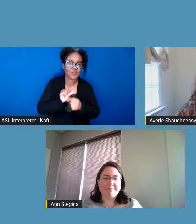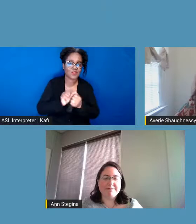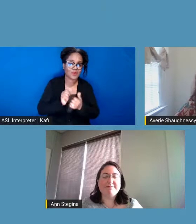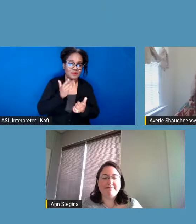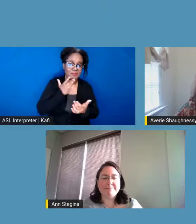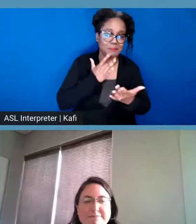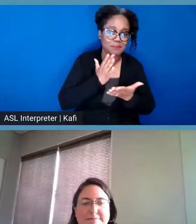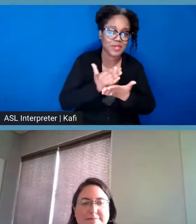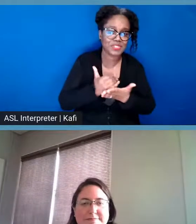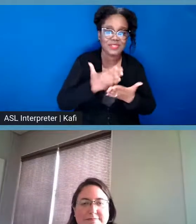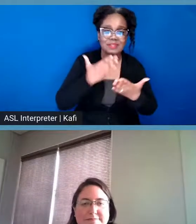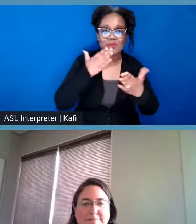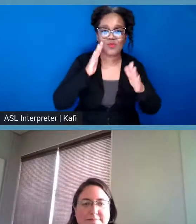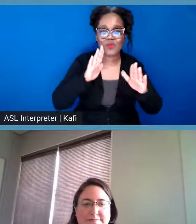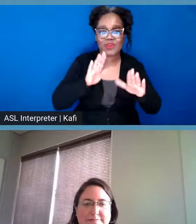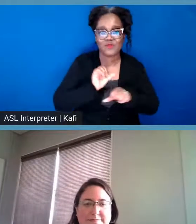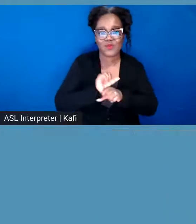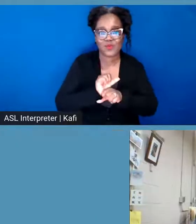institutions.